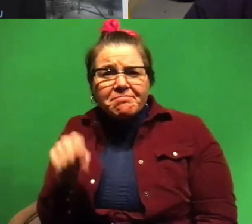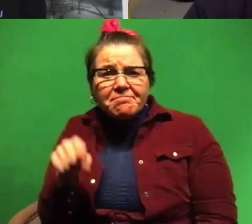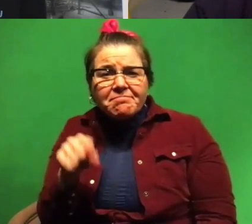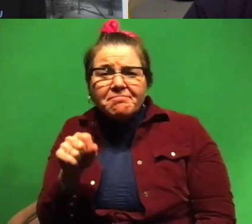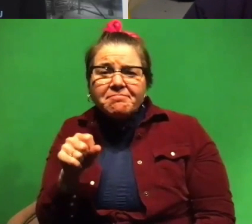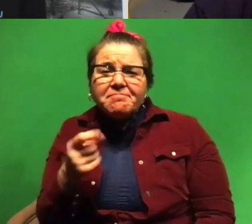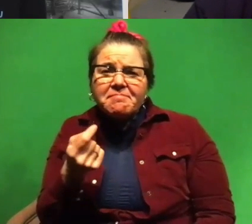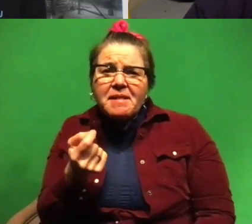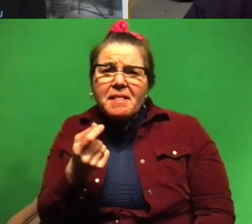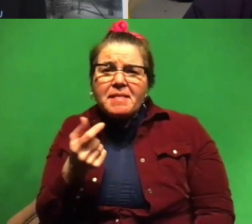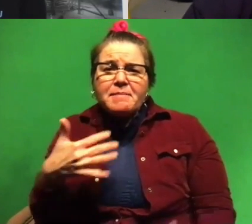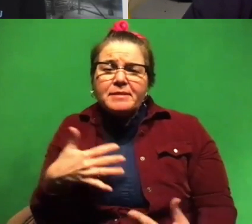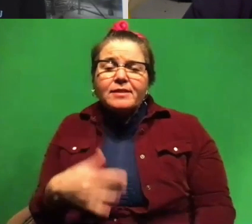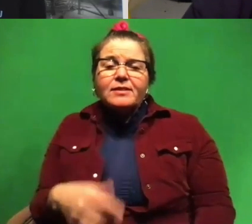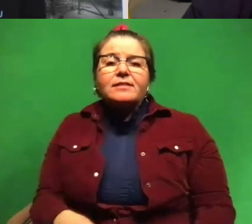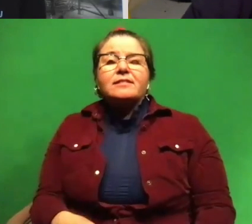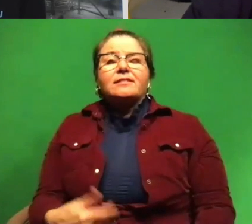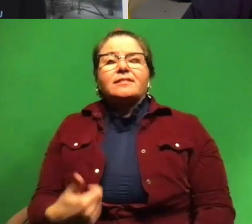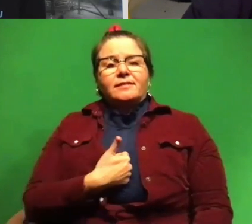bit scared.